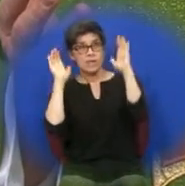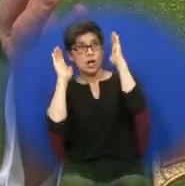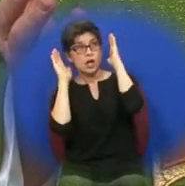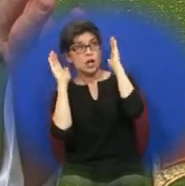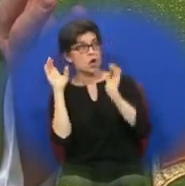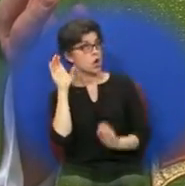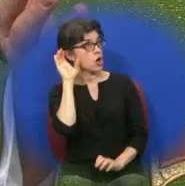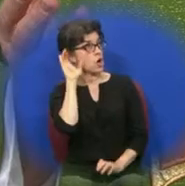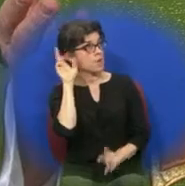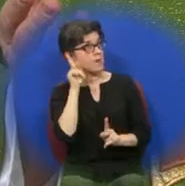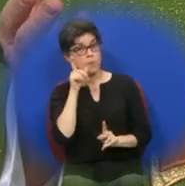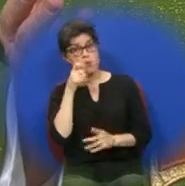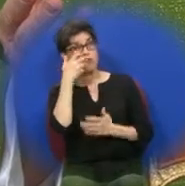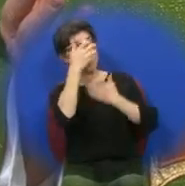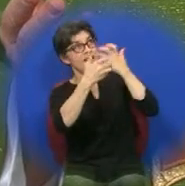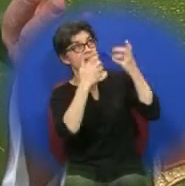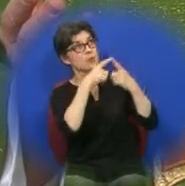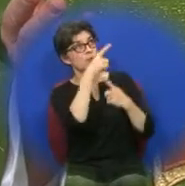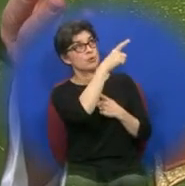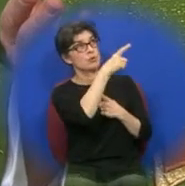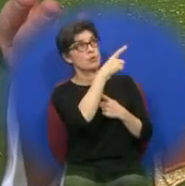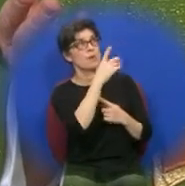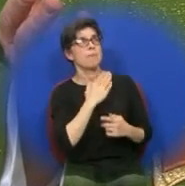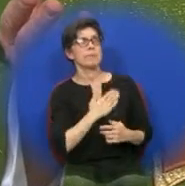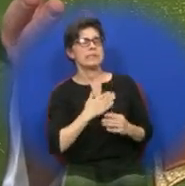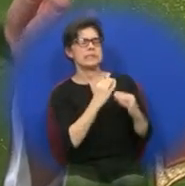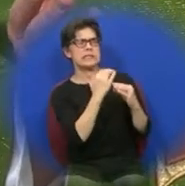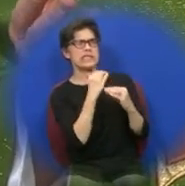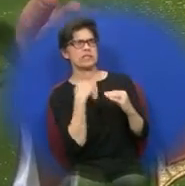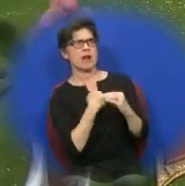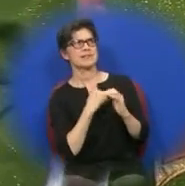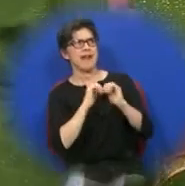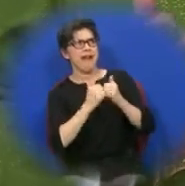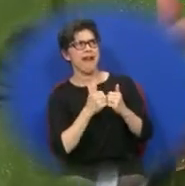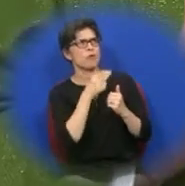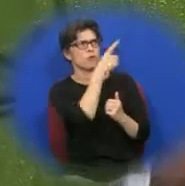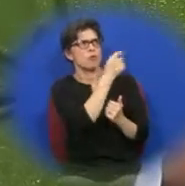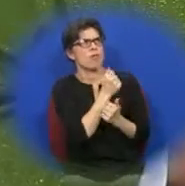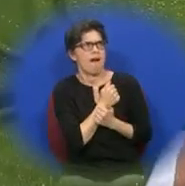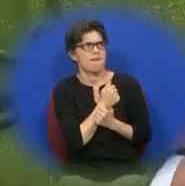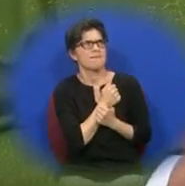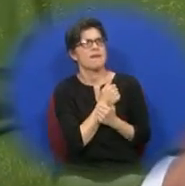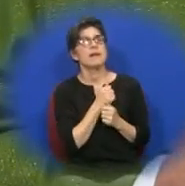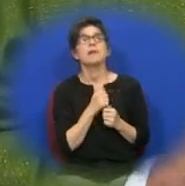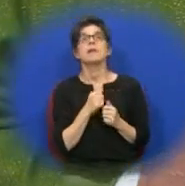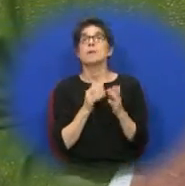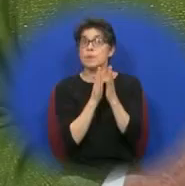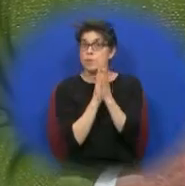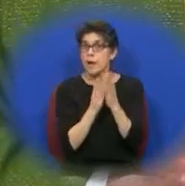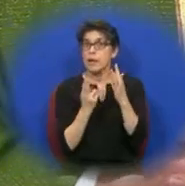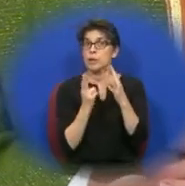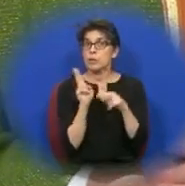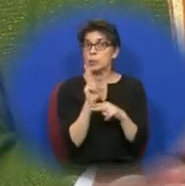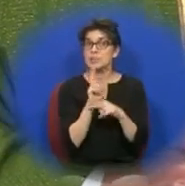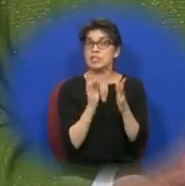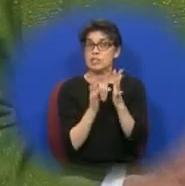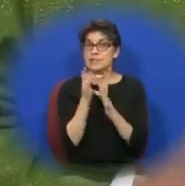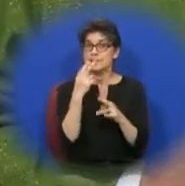our concerns and teach us how to love as you have taught. We pray in the name of Jesus Christ, our Lord and